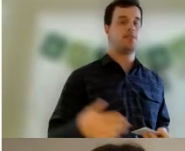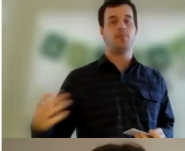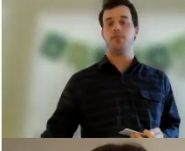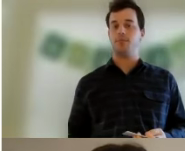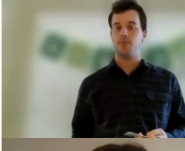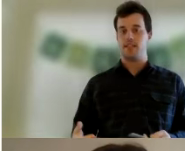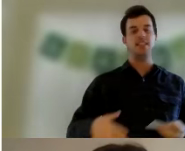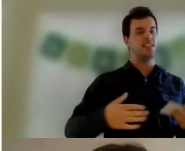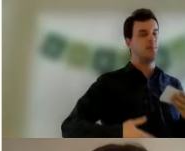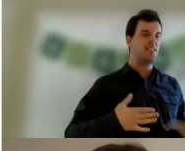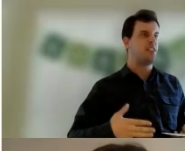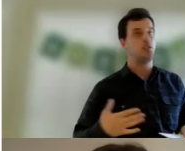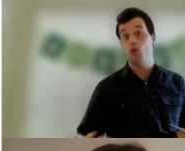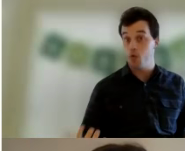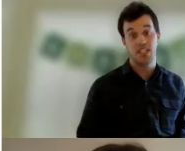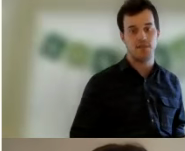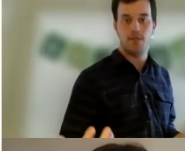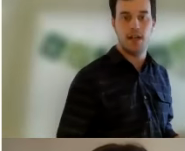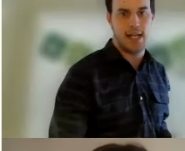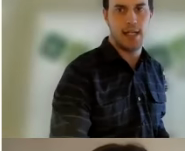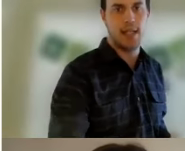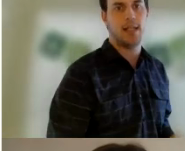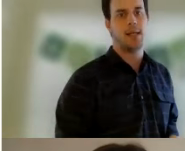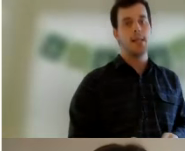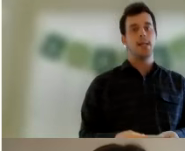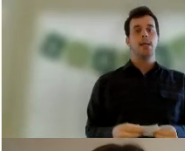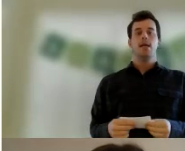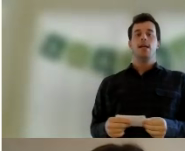the application process is specific to who receives the funding.